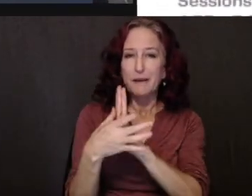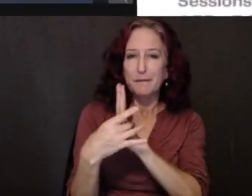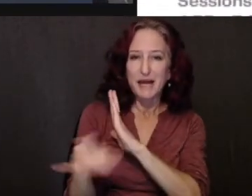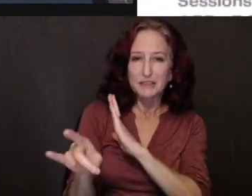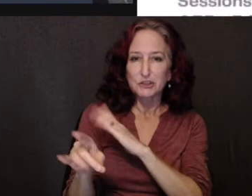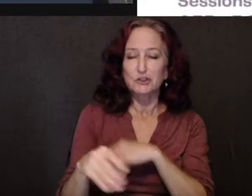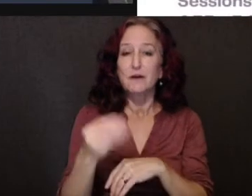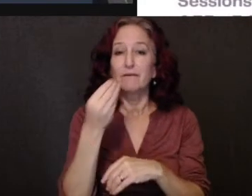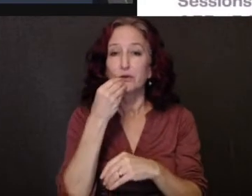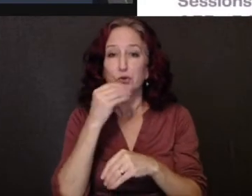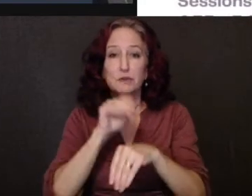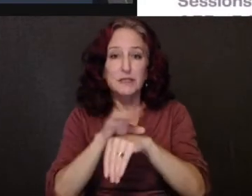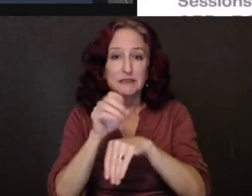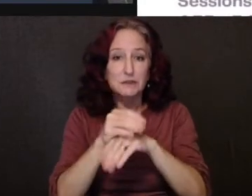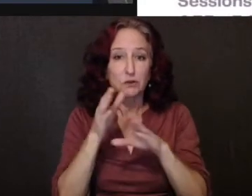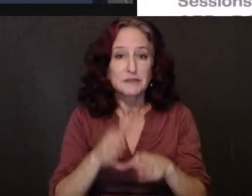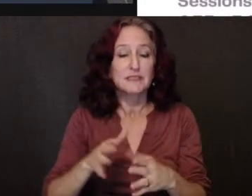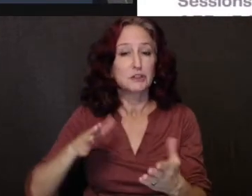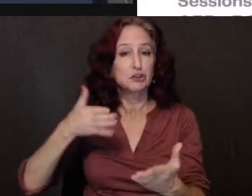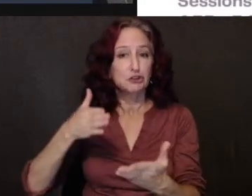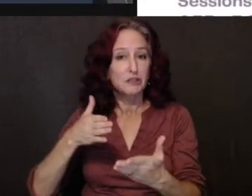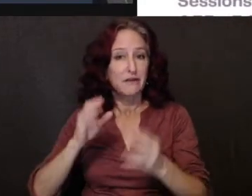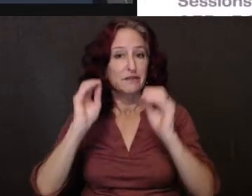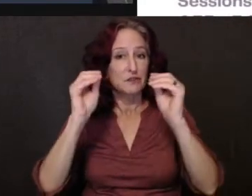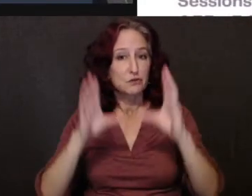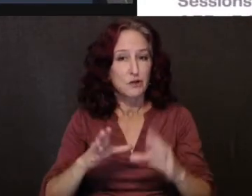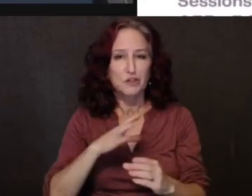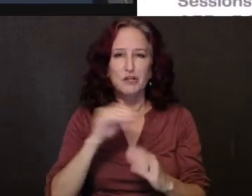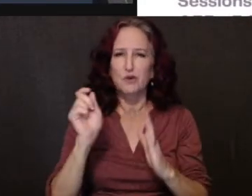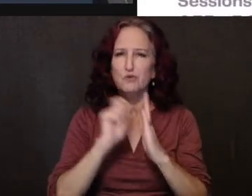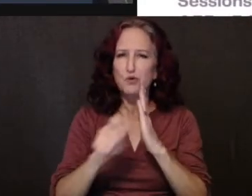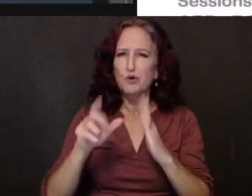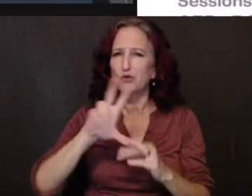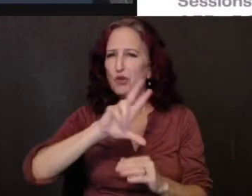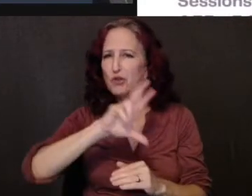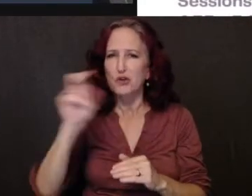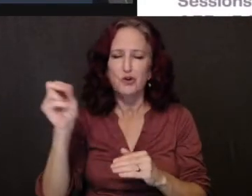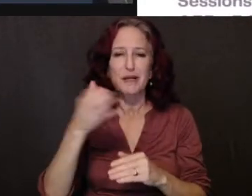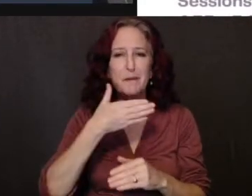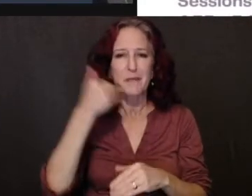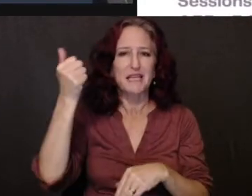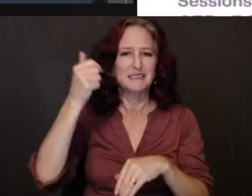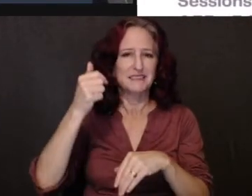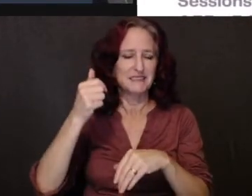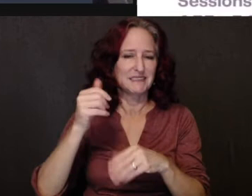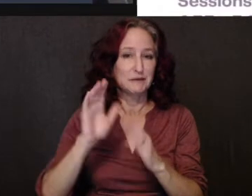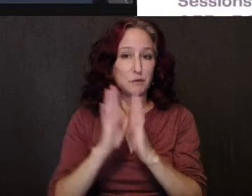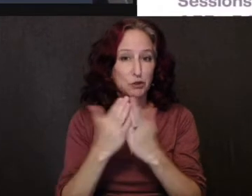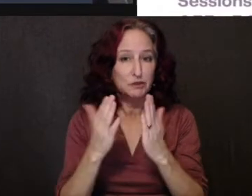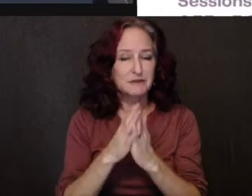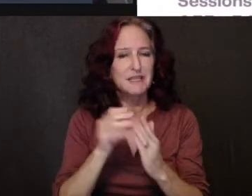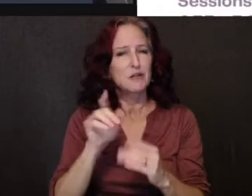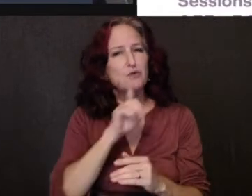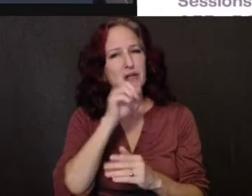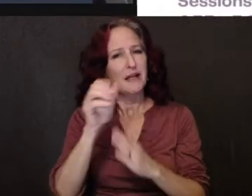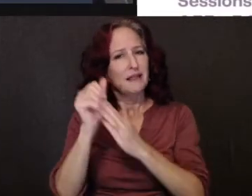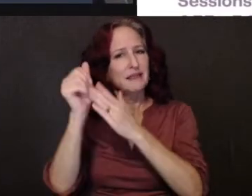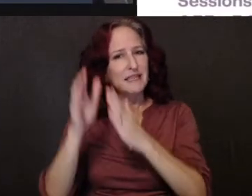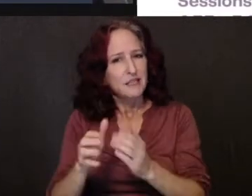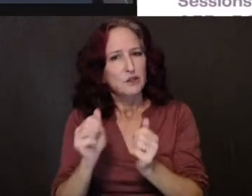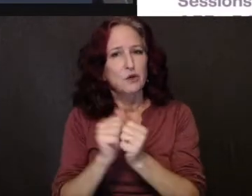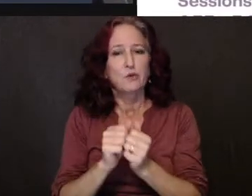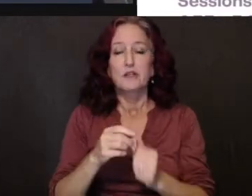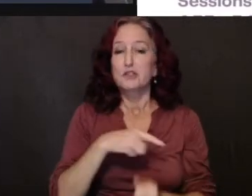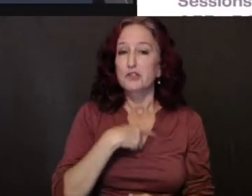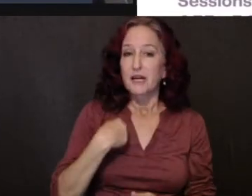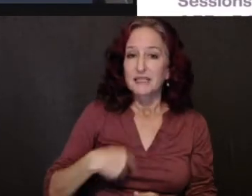Afterwards, there will be a cooking demonstration from Martin Yan from 4:35 to 5:05 p.m. Martin Yan is a culinary master chef, a food